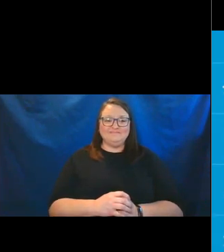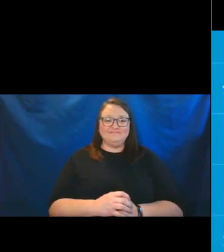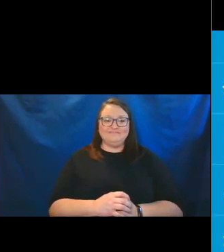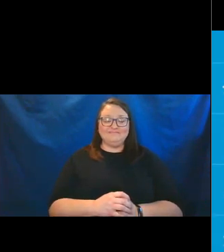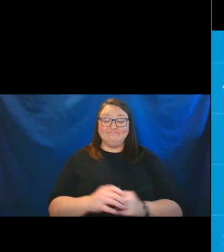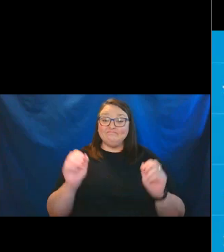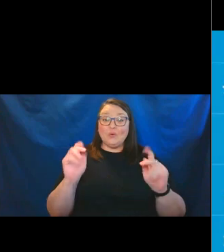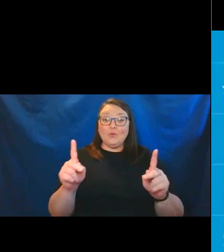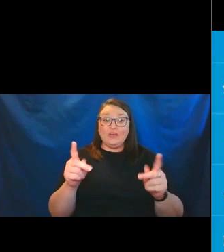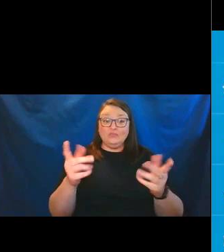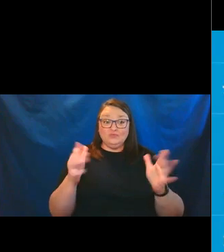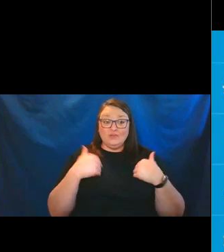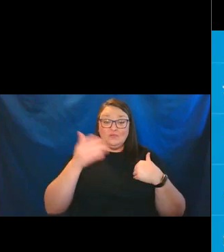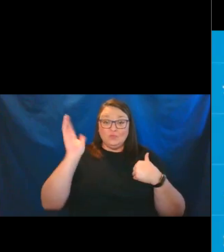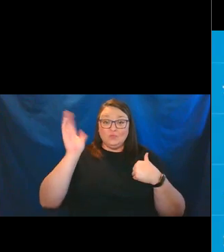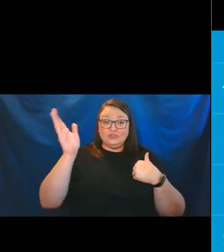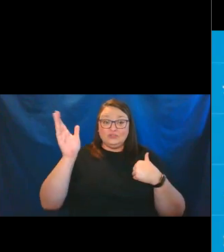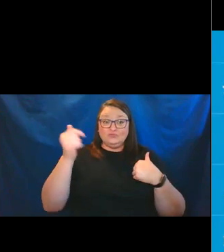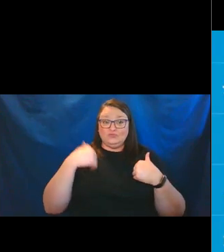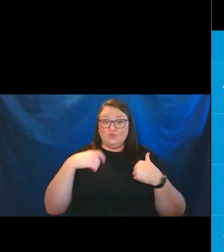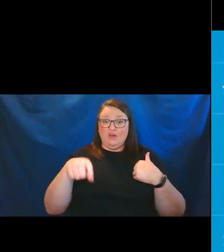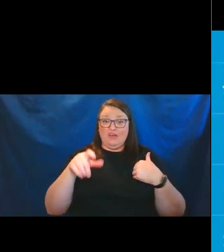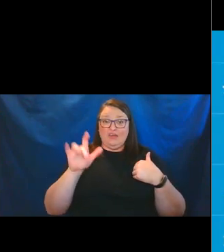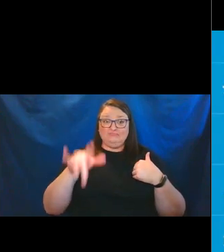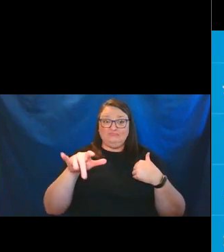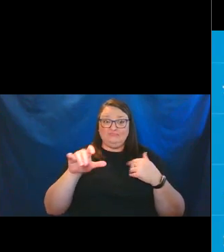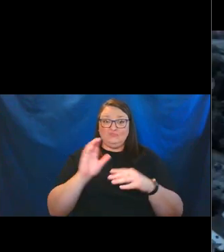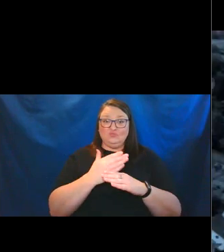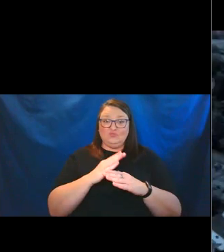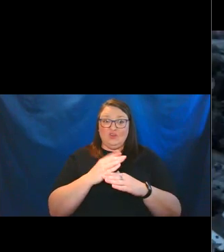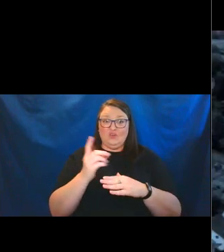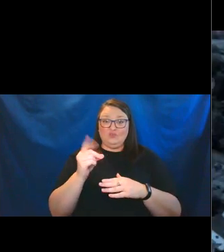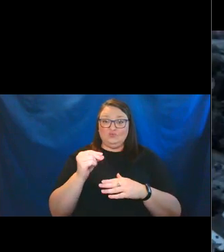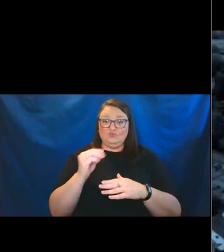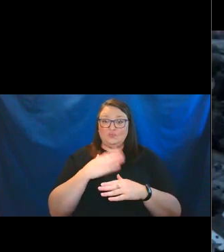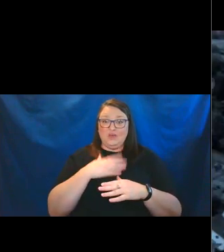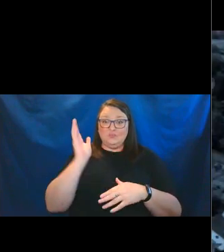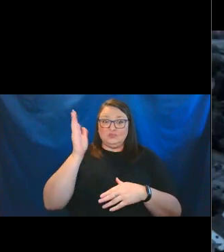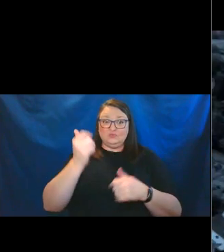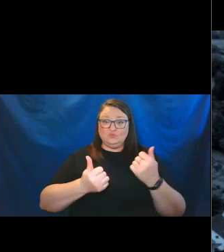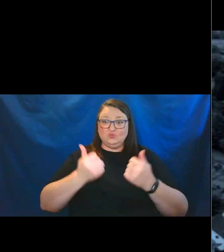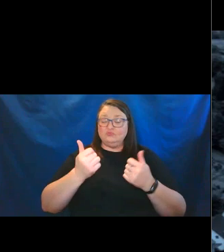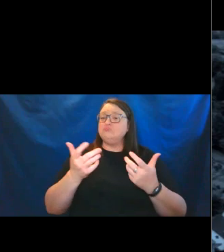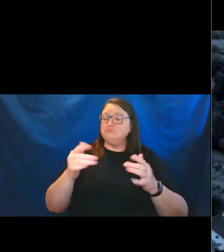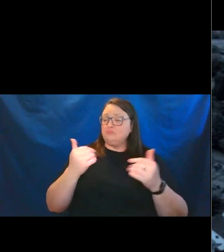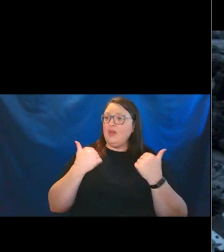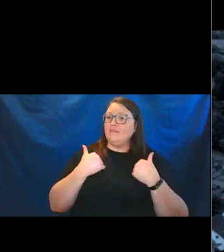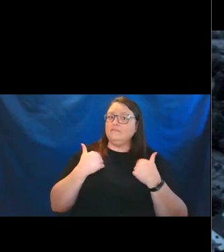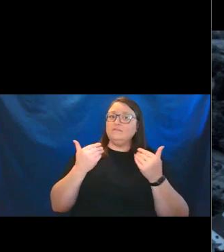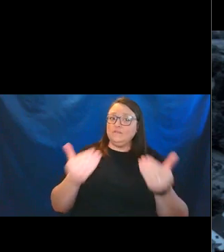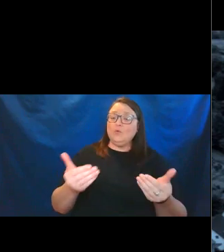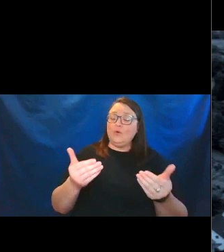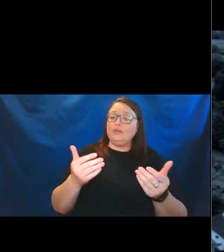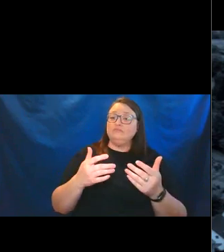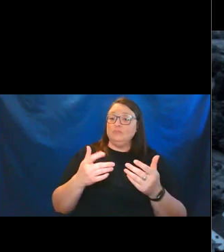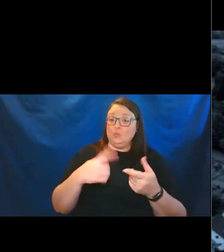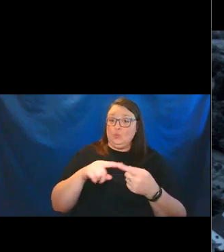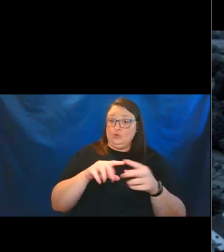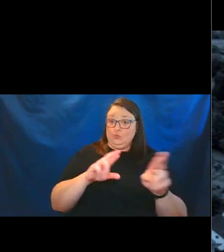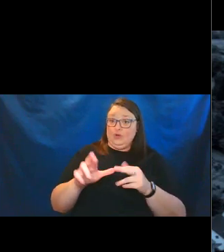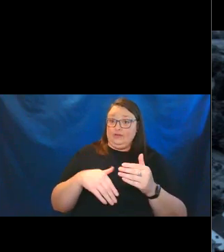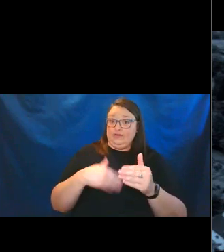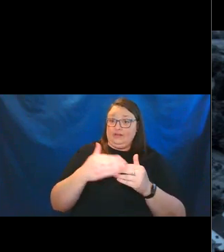Okay, do you have the presentation or do I hit share and do it off of my computer? We have it. Just say next slide when you'd like us to